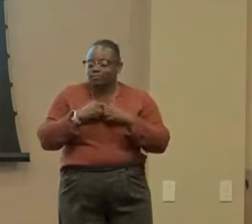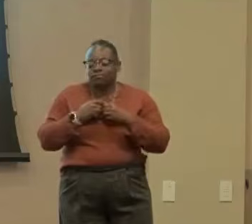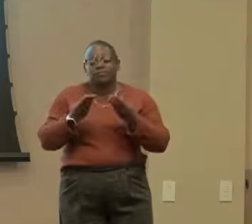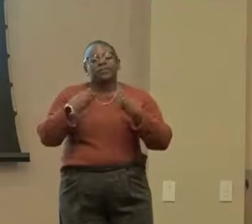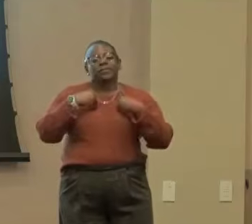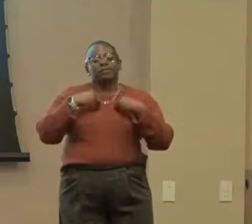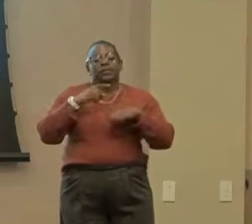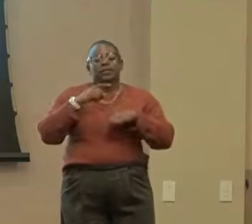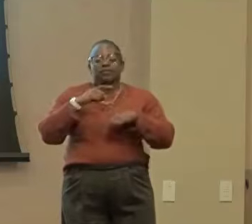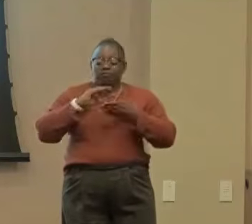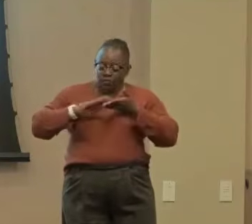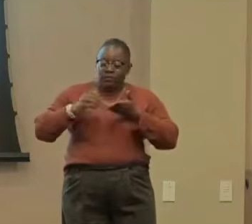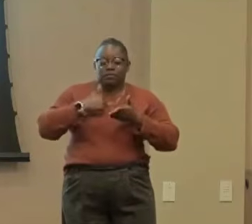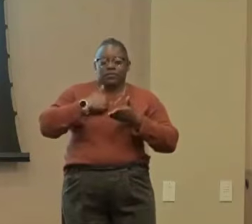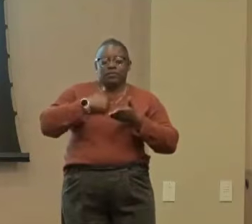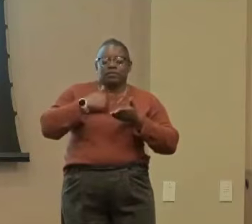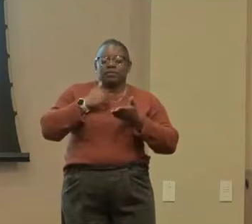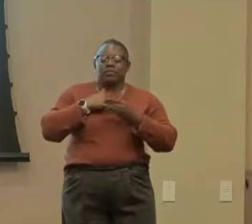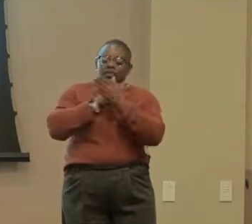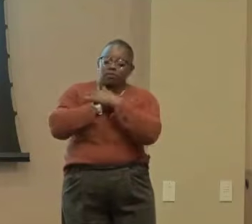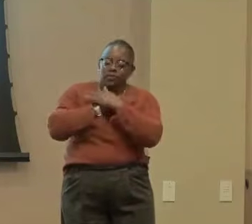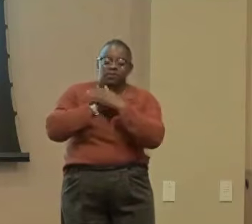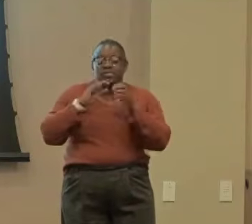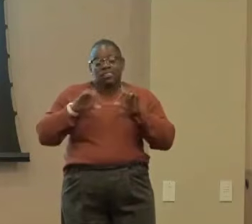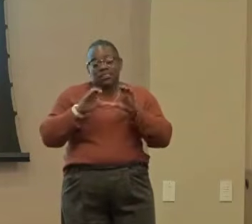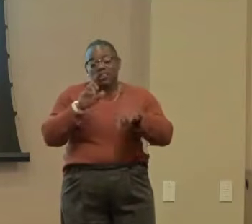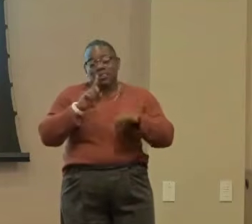give myself grace and do what I can.